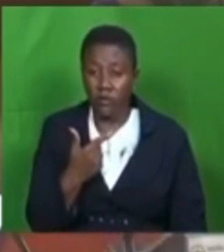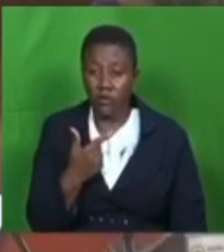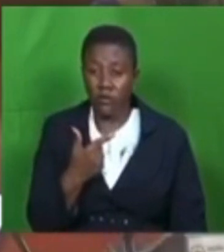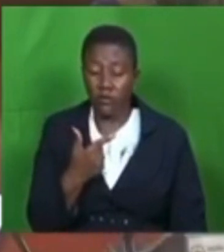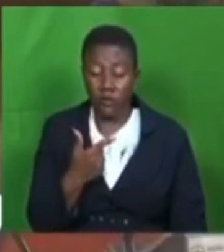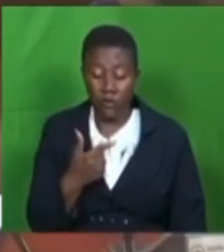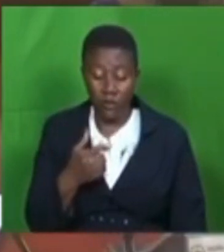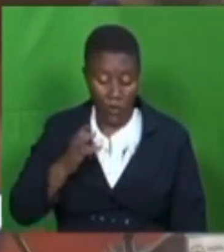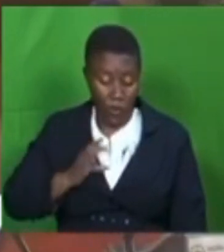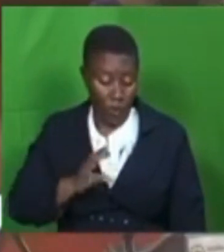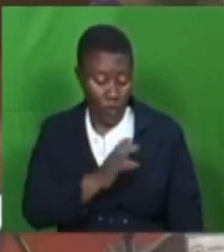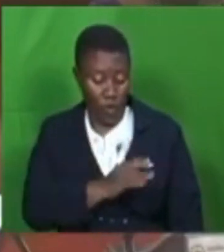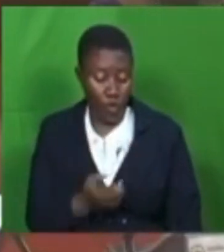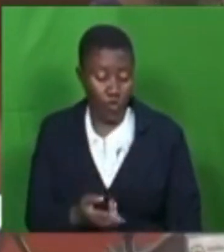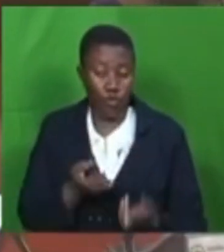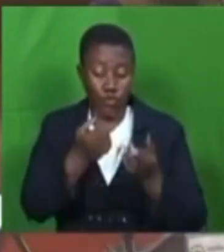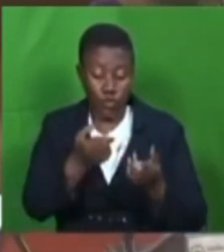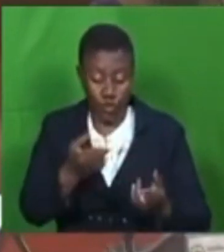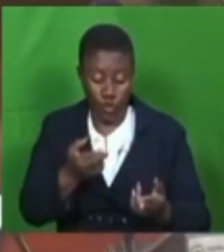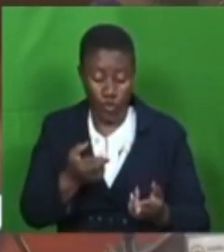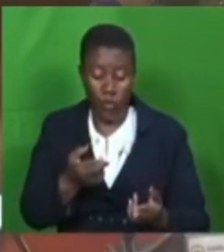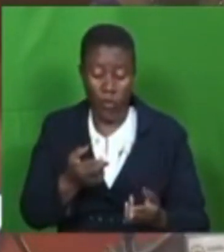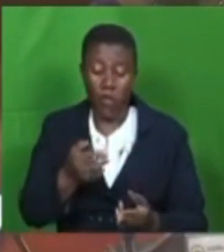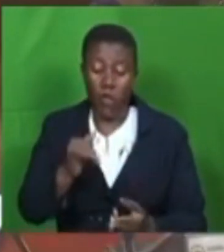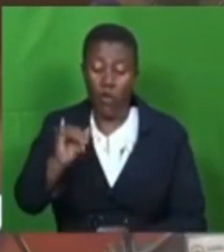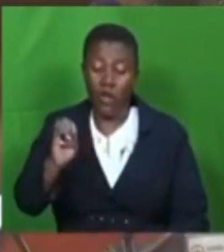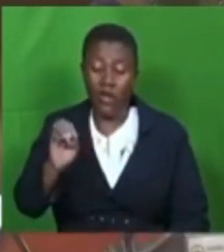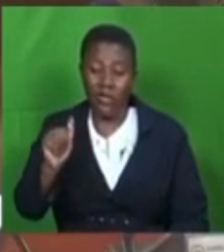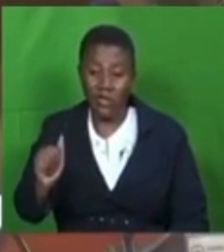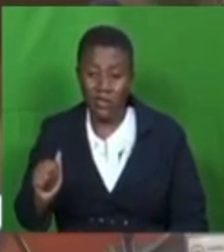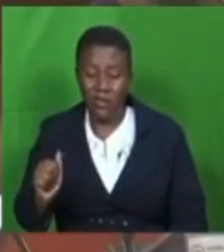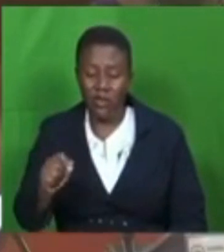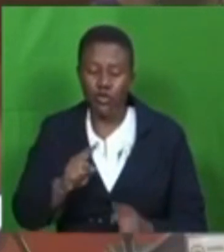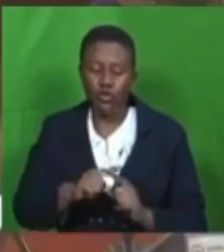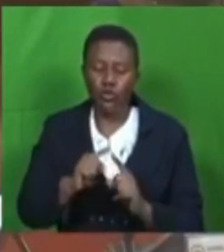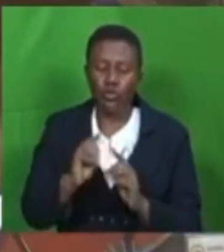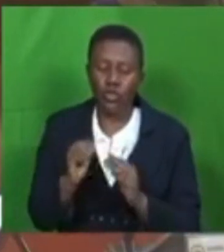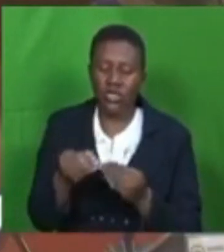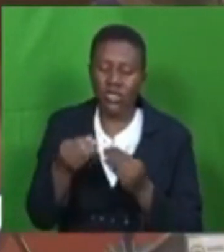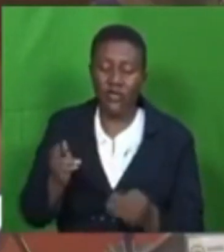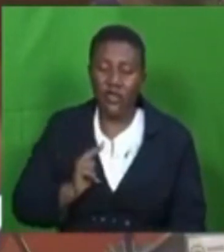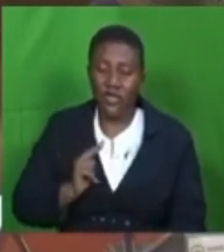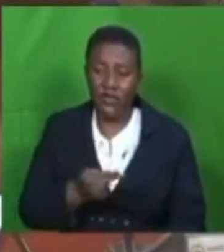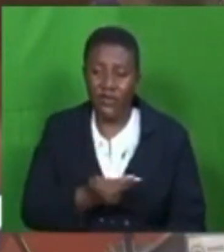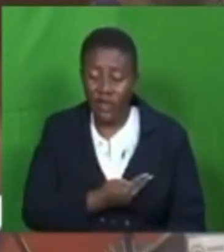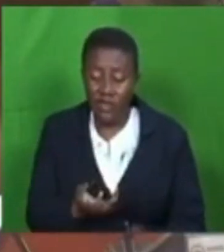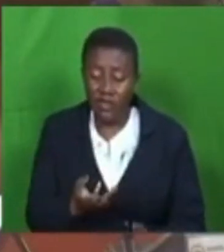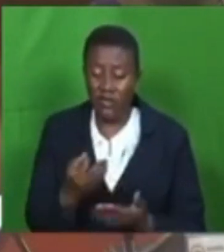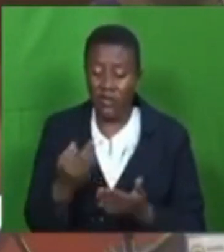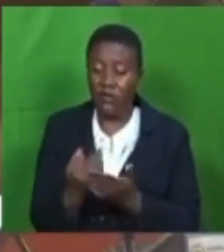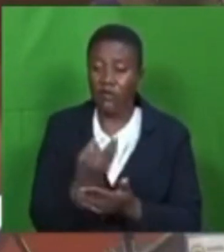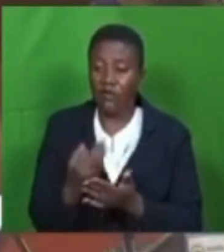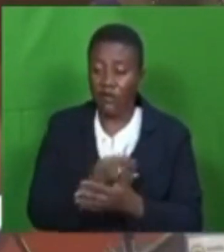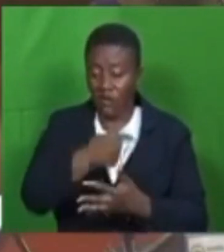committee requested the Youth Employment Agency to furnish us with the financial details of the